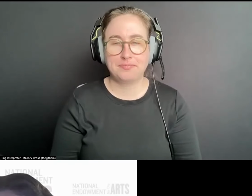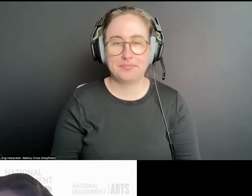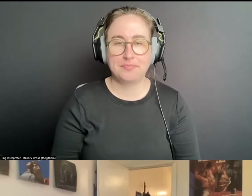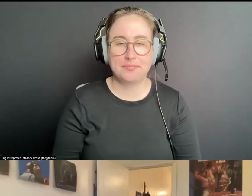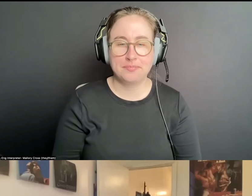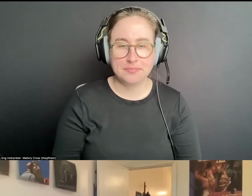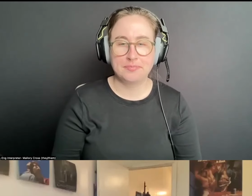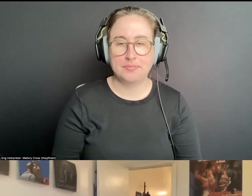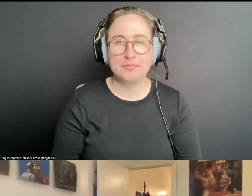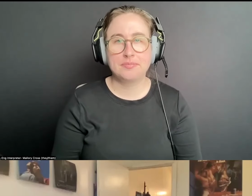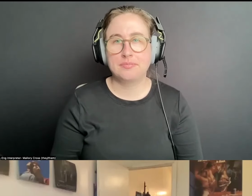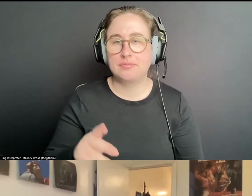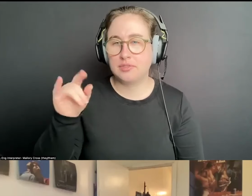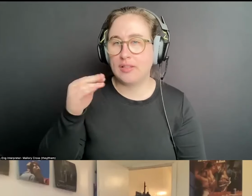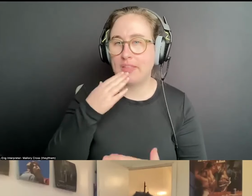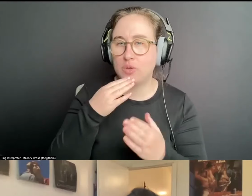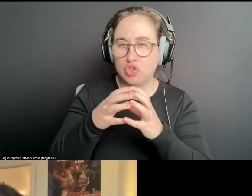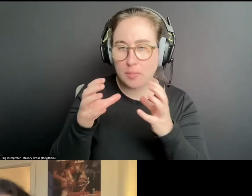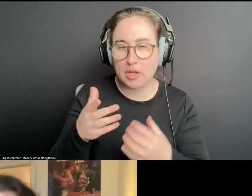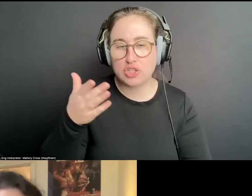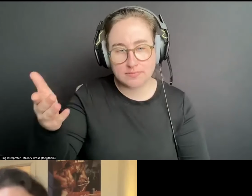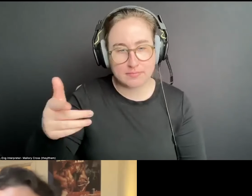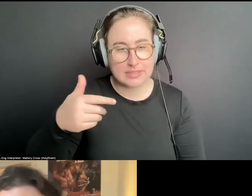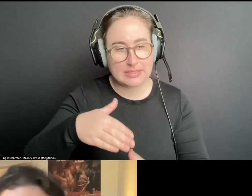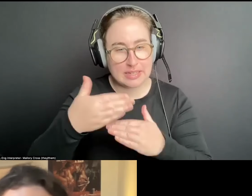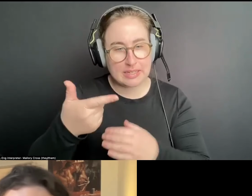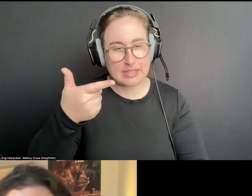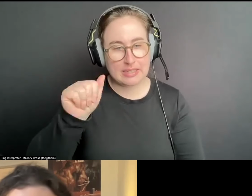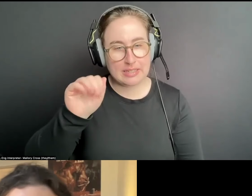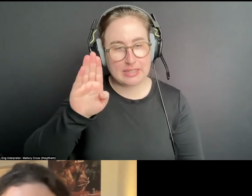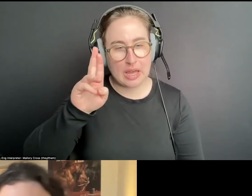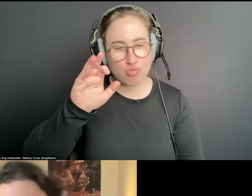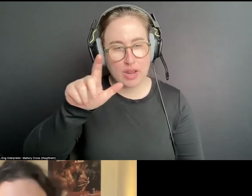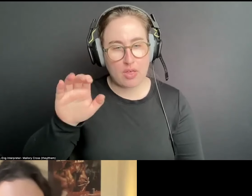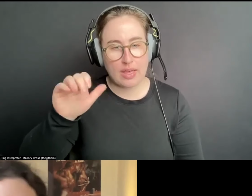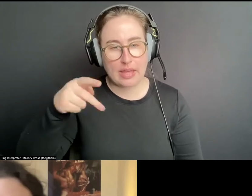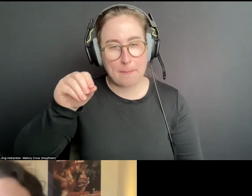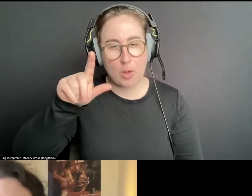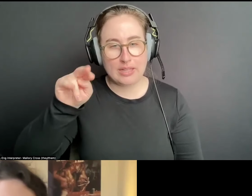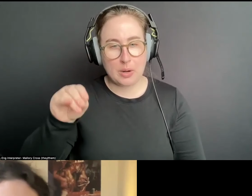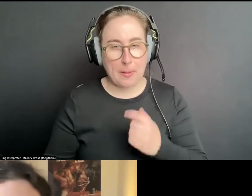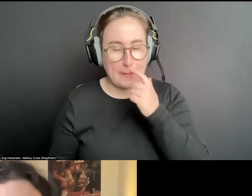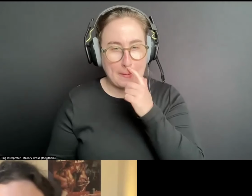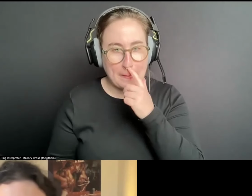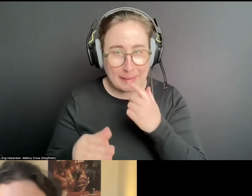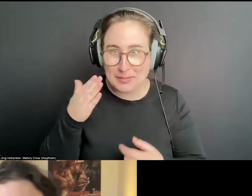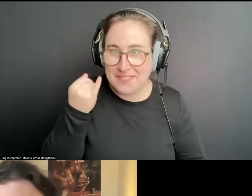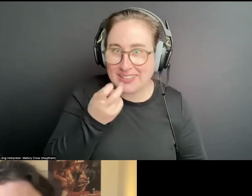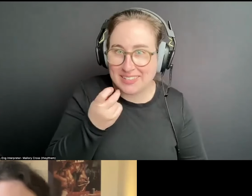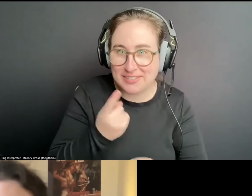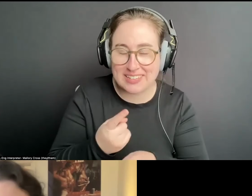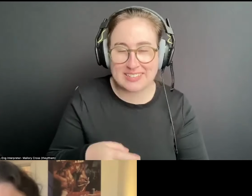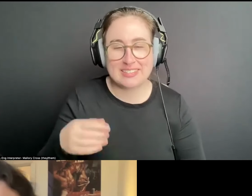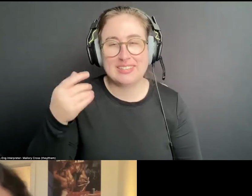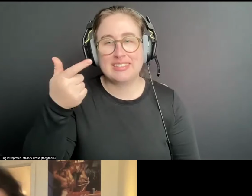Great, thank you so much. Up next is Gabriel Capolino. Did I get that right, Gab? Thank you